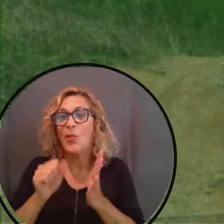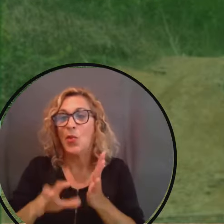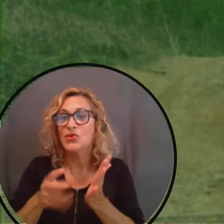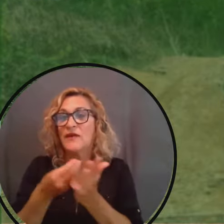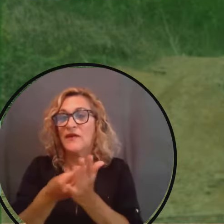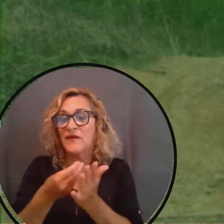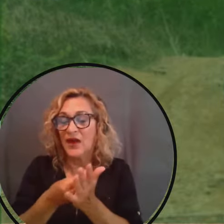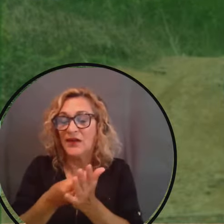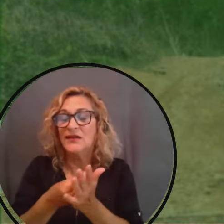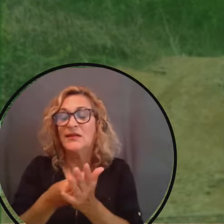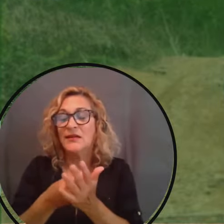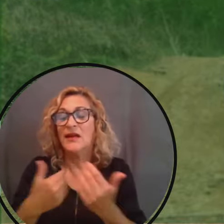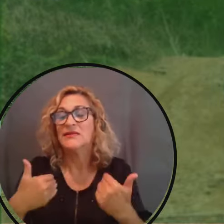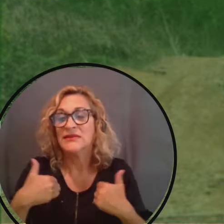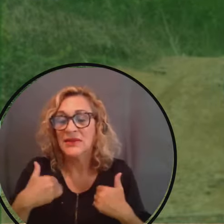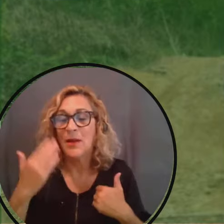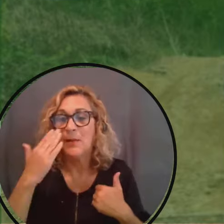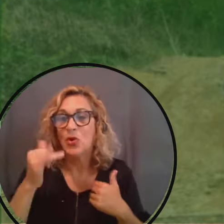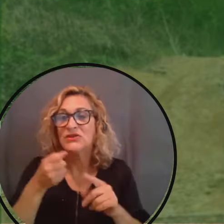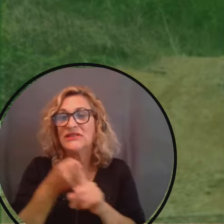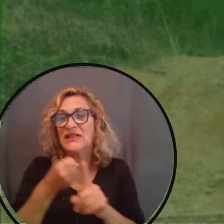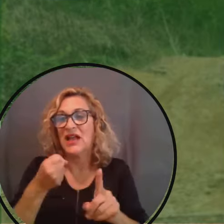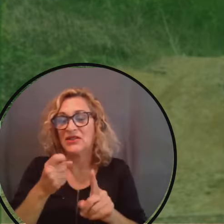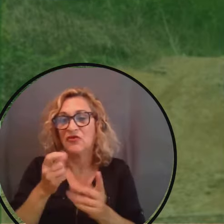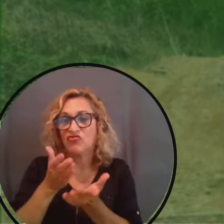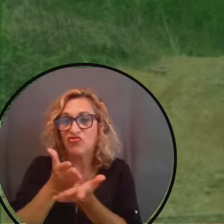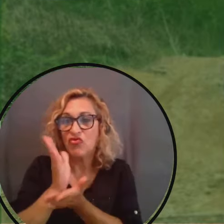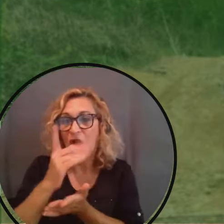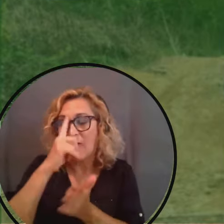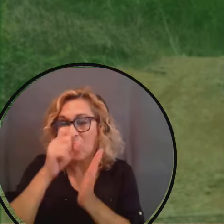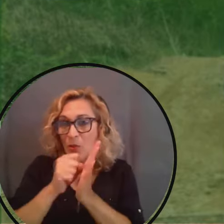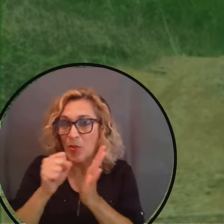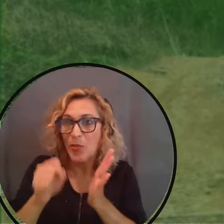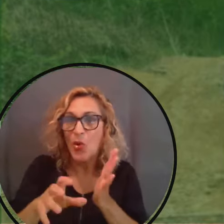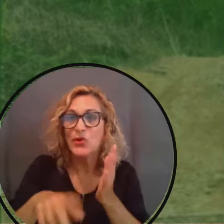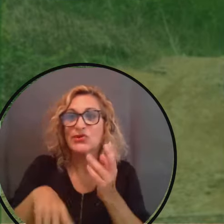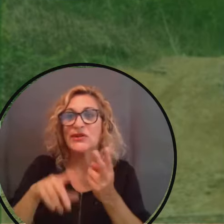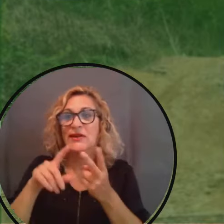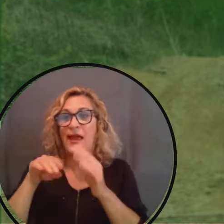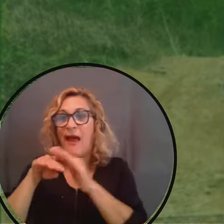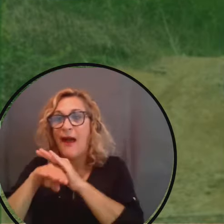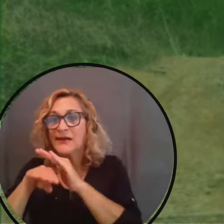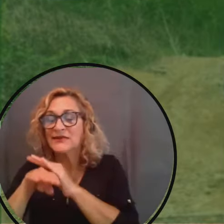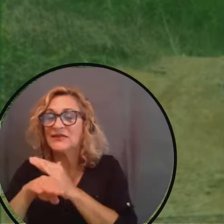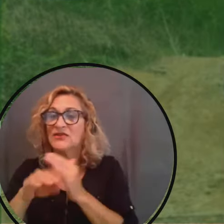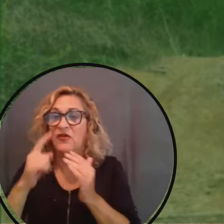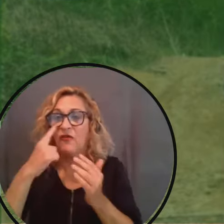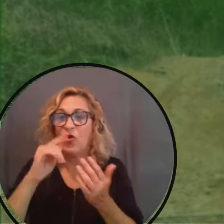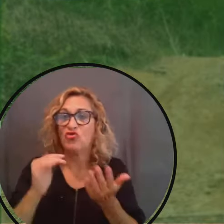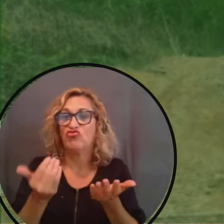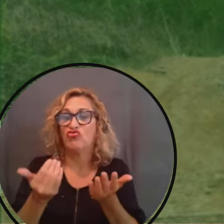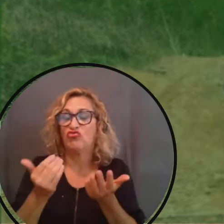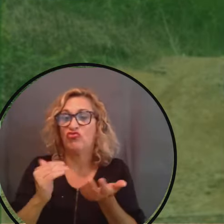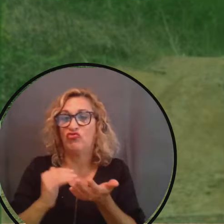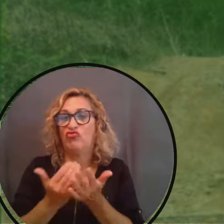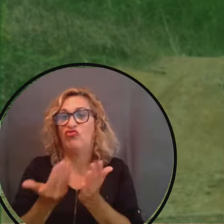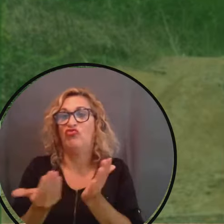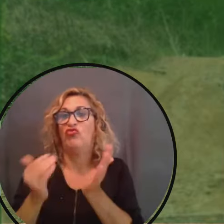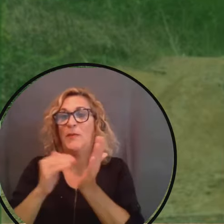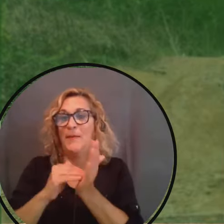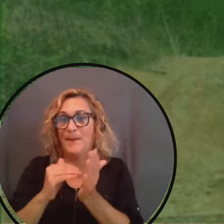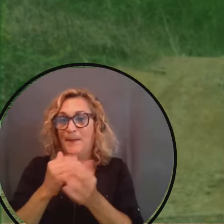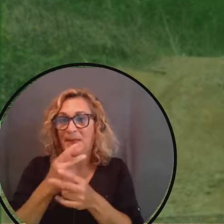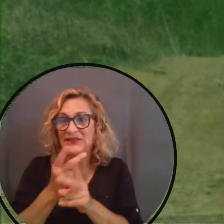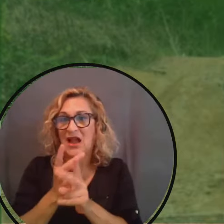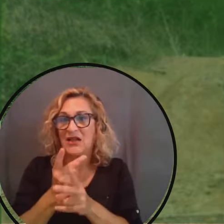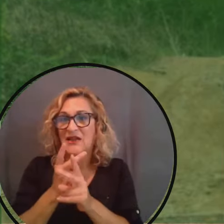of the attacks on abortion rights and access and just reproductive freedom in our state. And our work